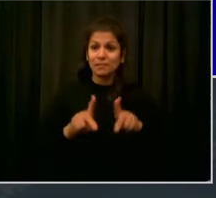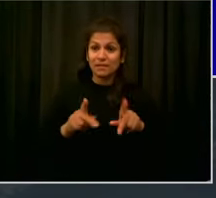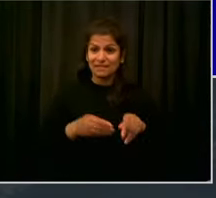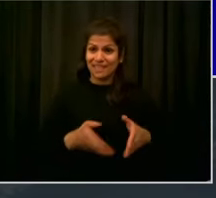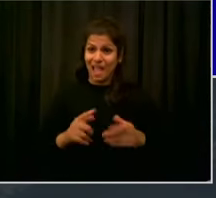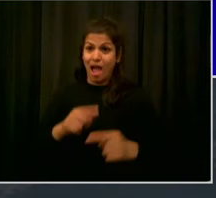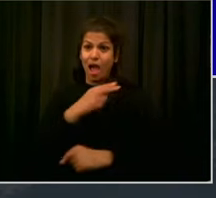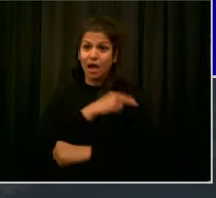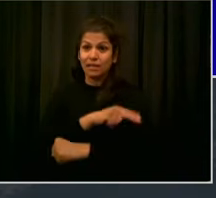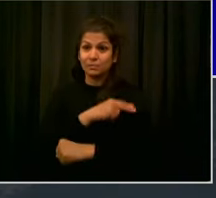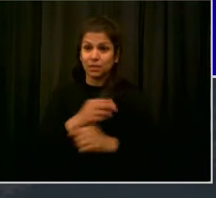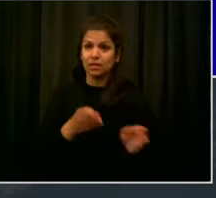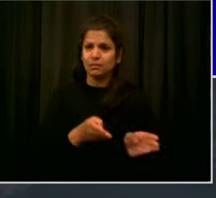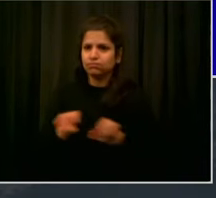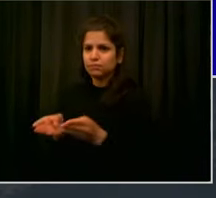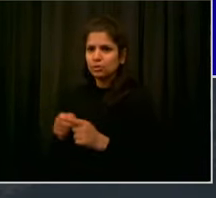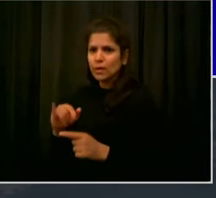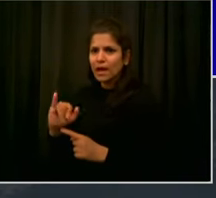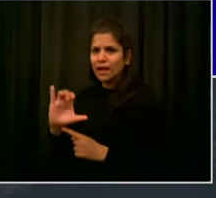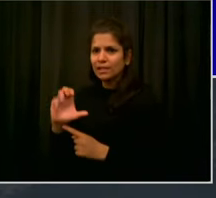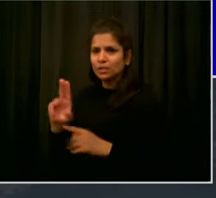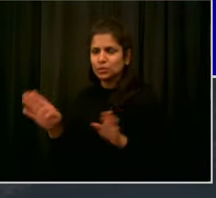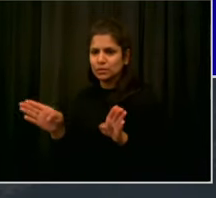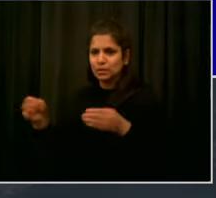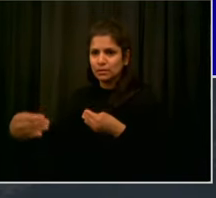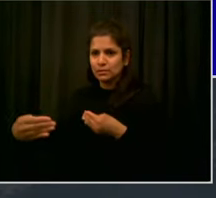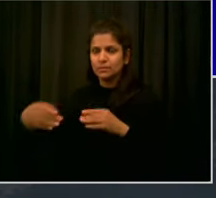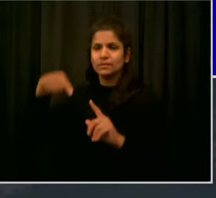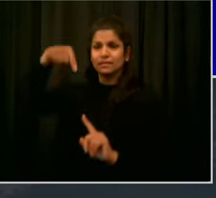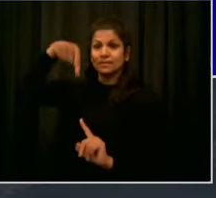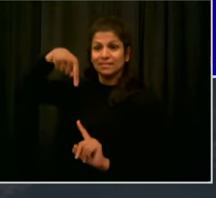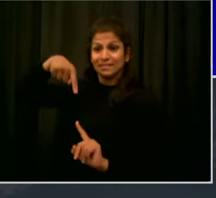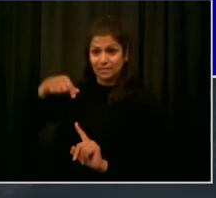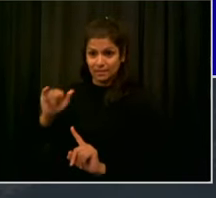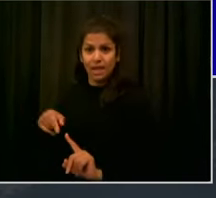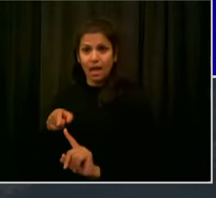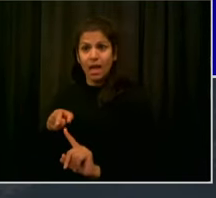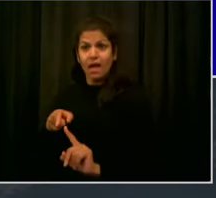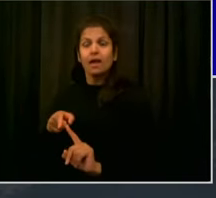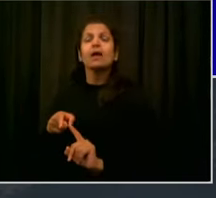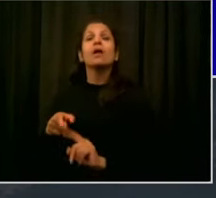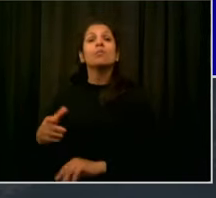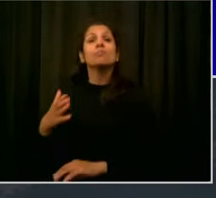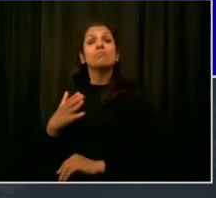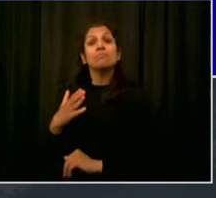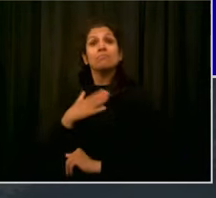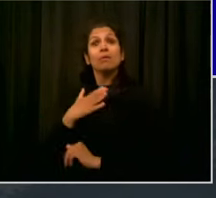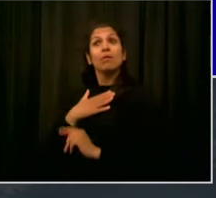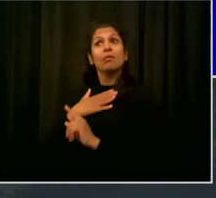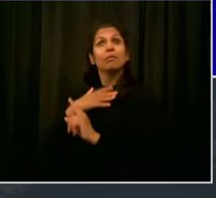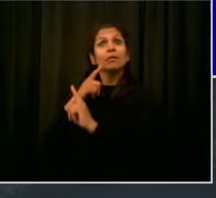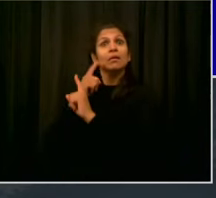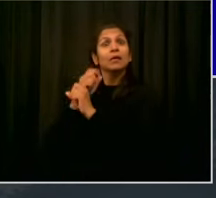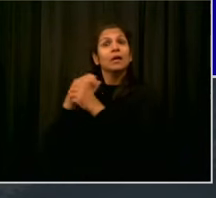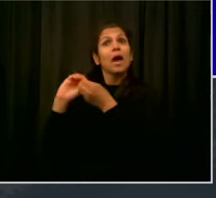that under 375. It's taken a while to get that down, but now we are there, 355. For the last few days, we've been under that threshold, and